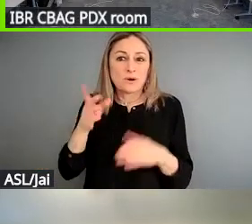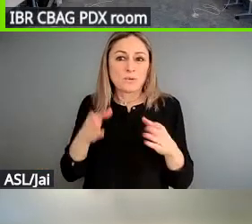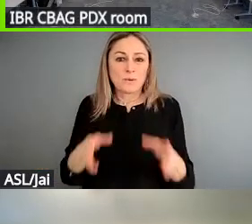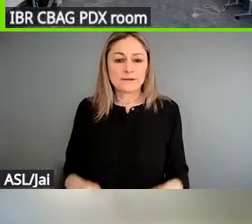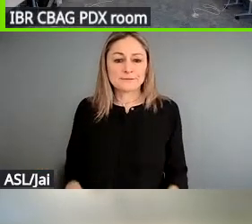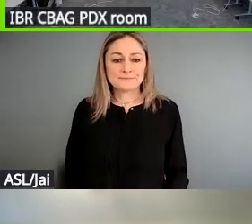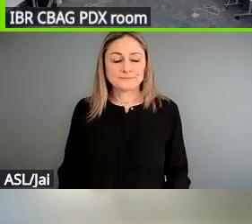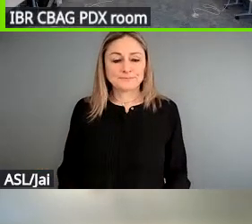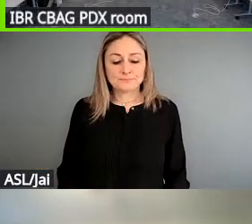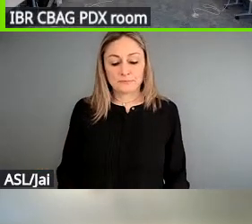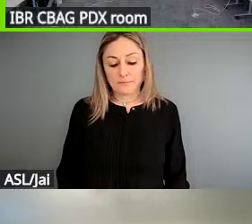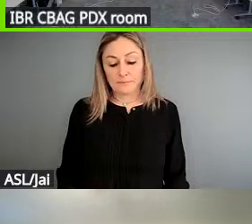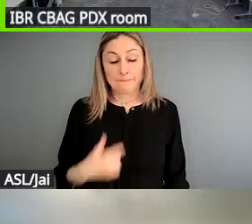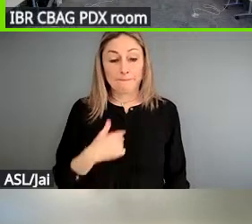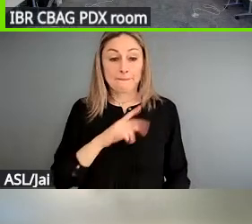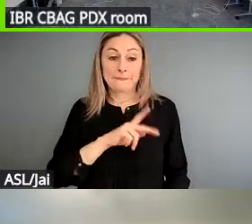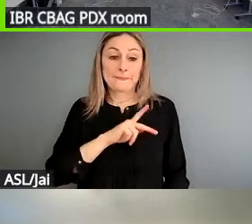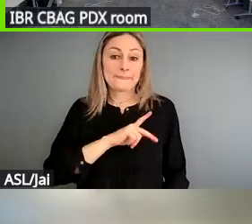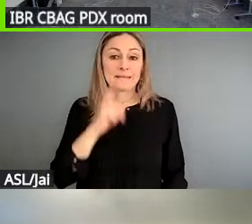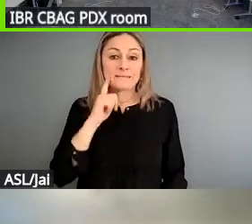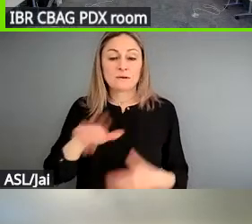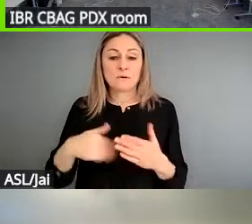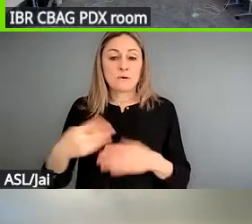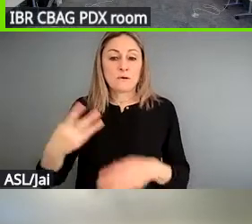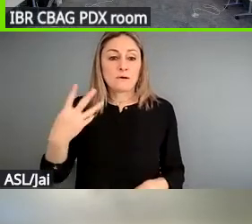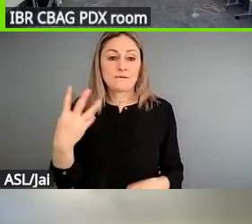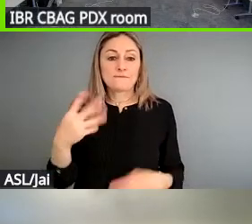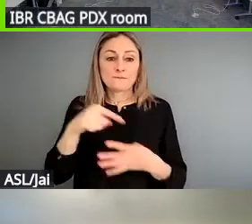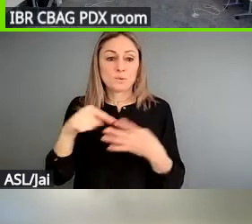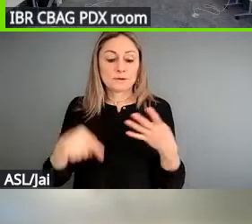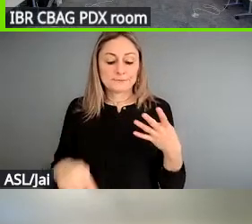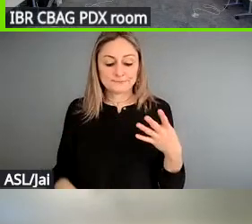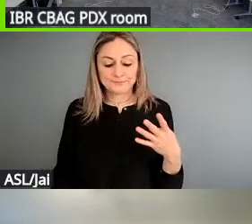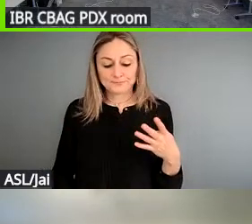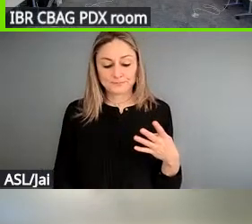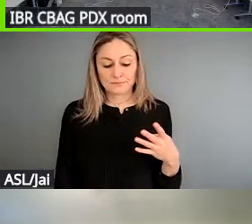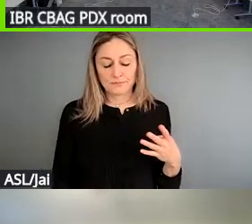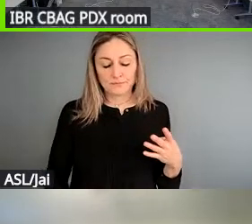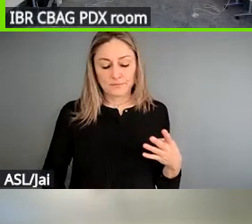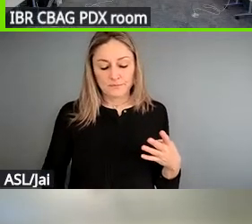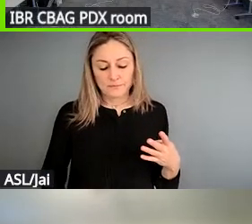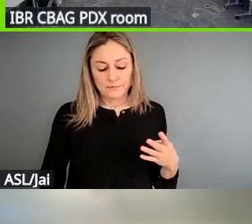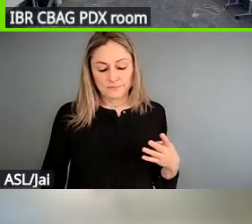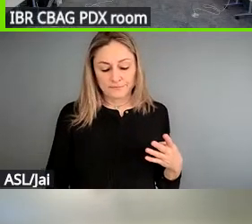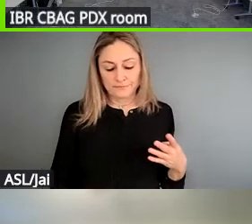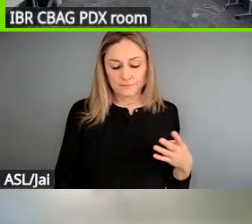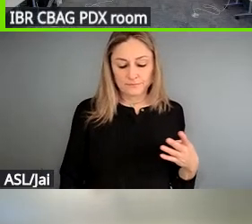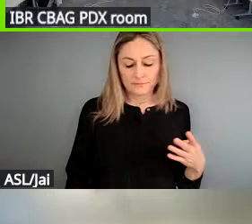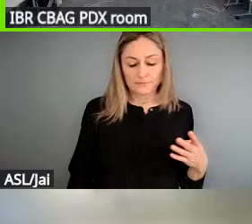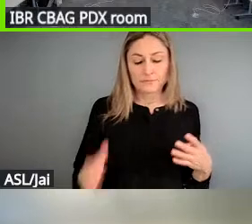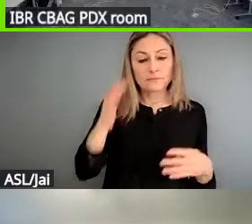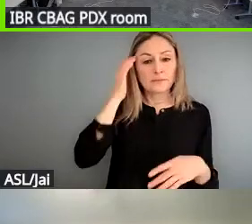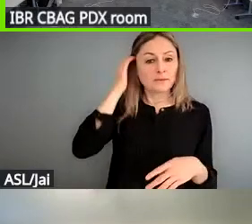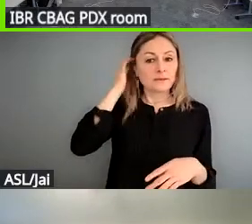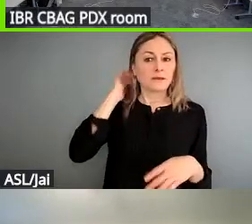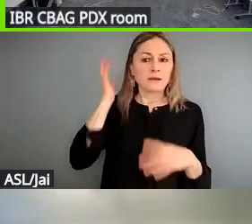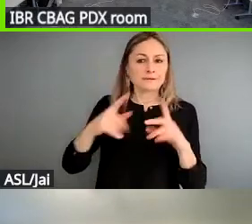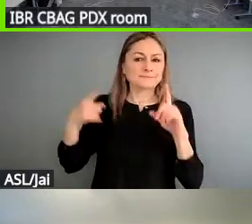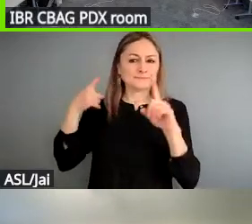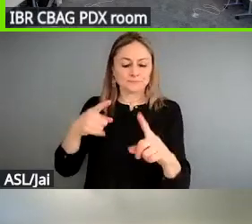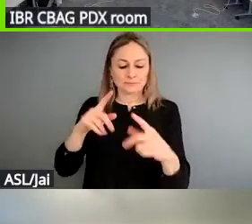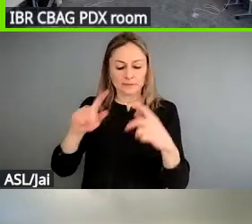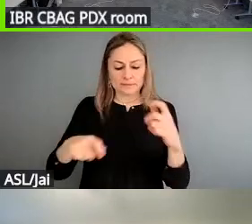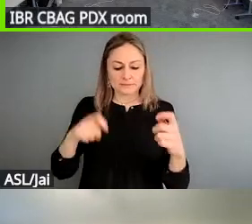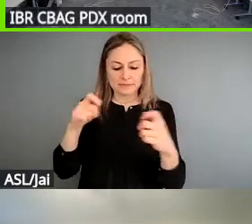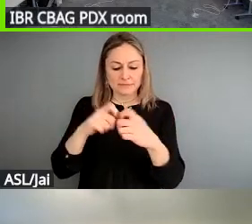I personally think that all four of these items are sort of drilling down on specifics that are